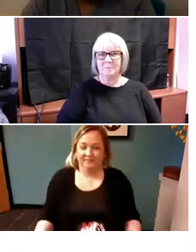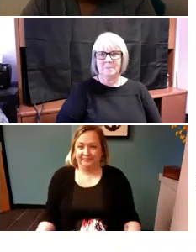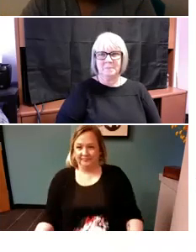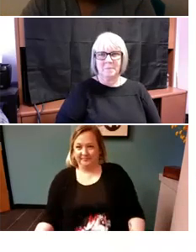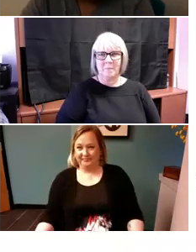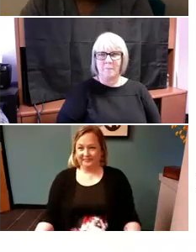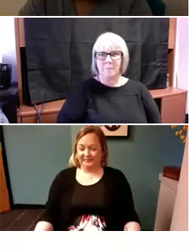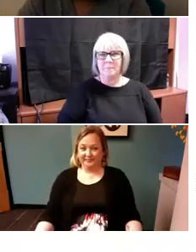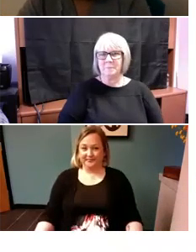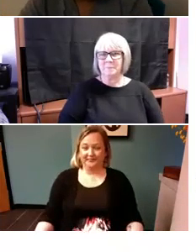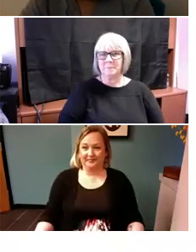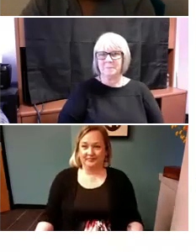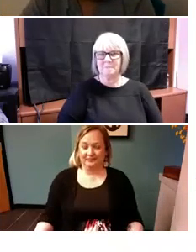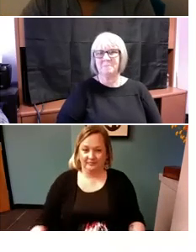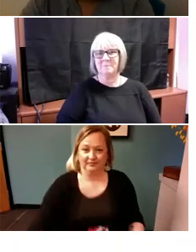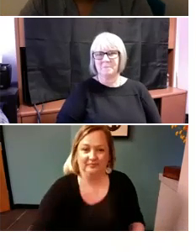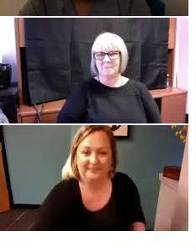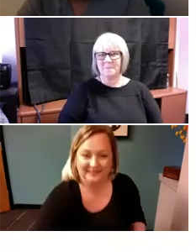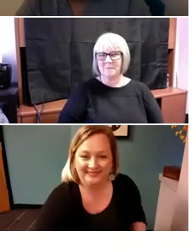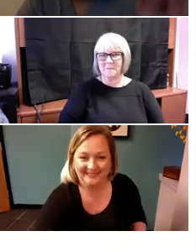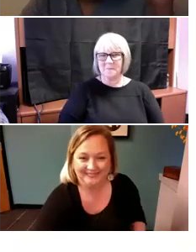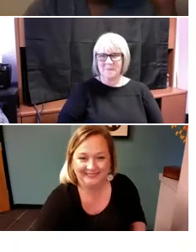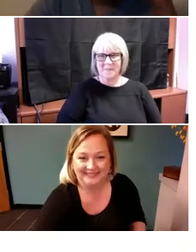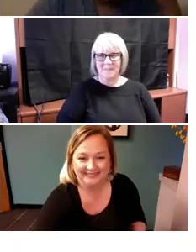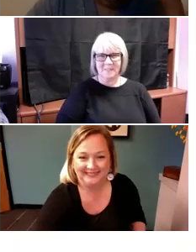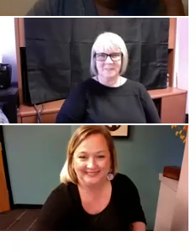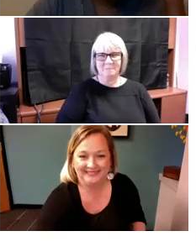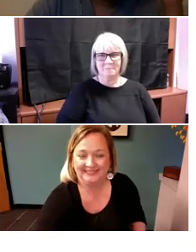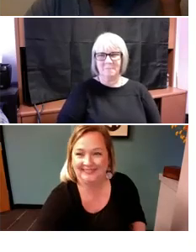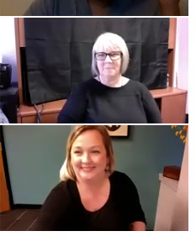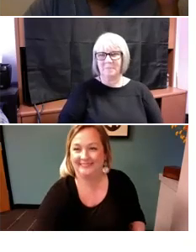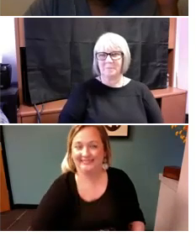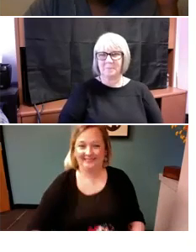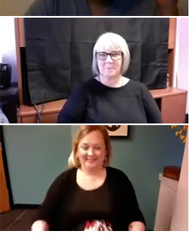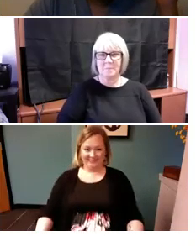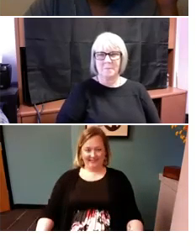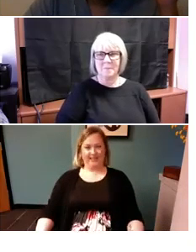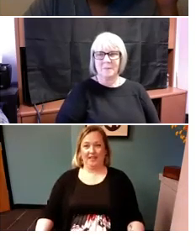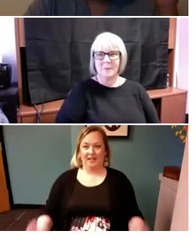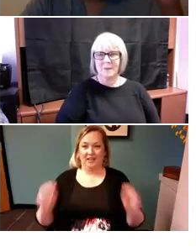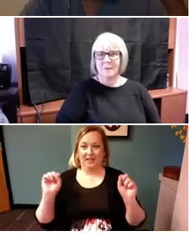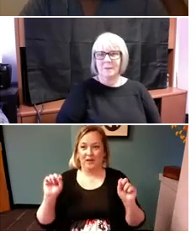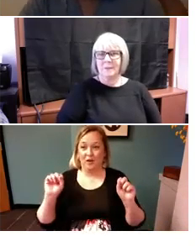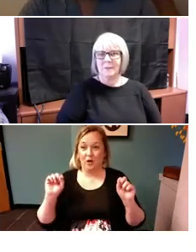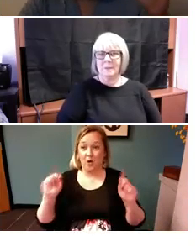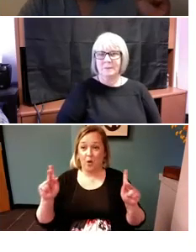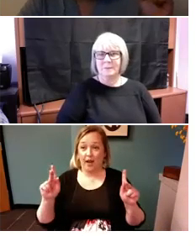you. Thank you so much. Okay,